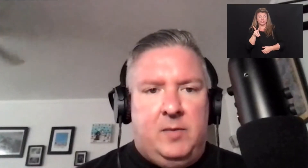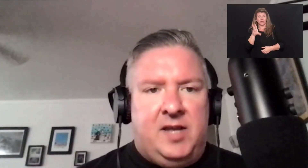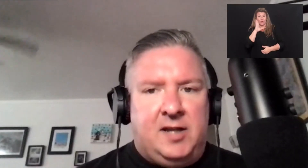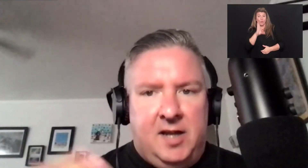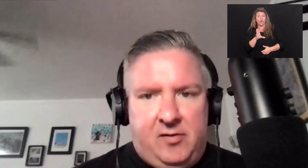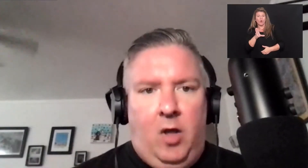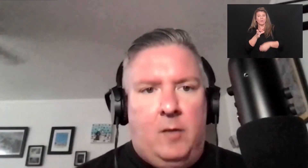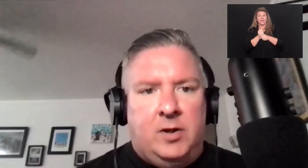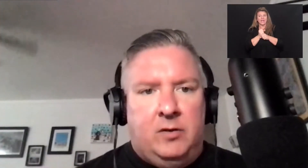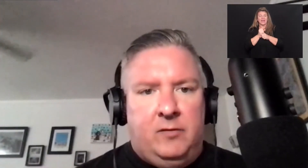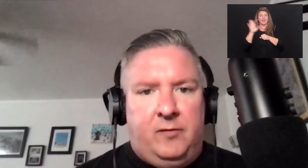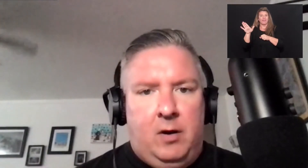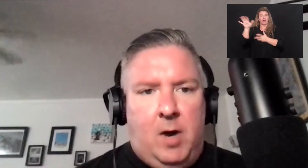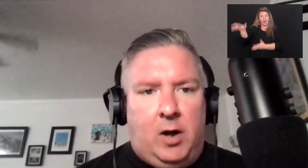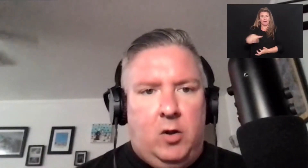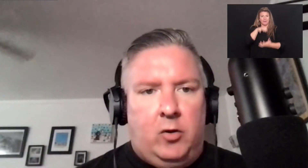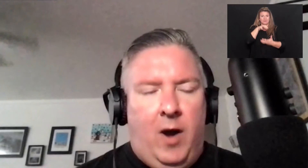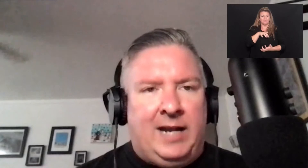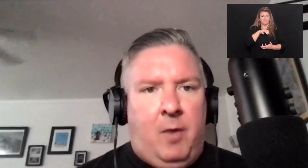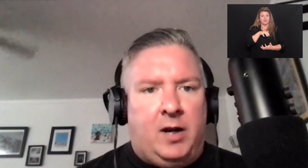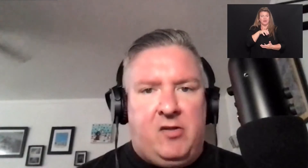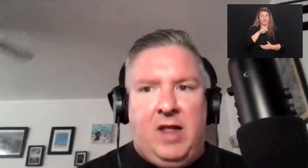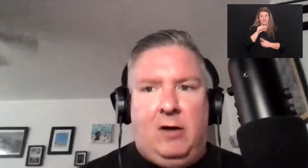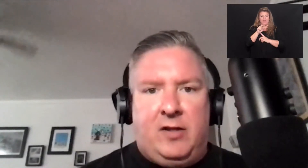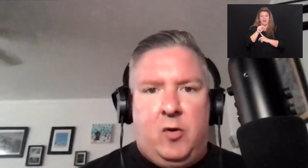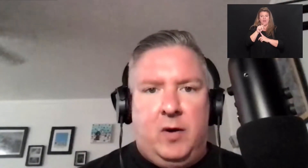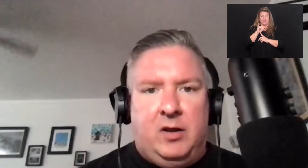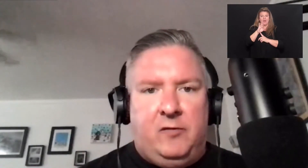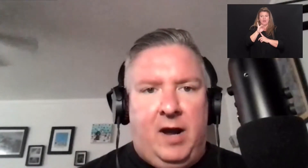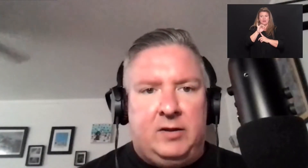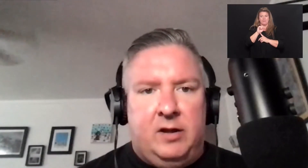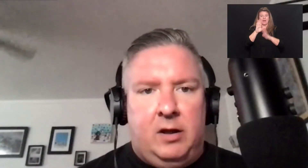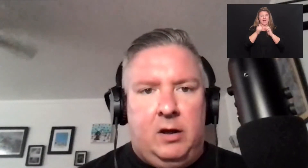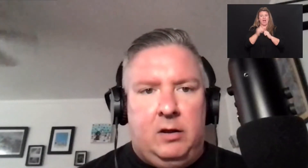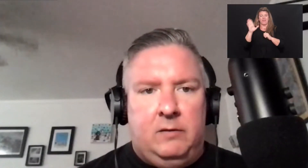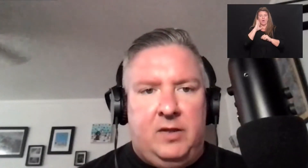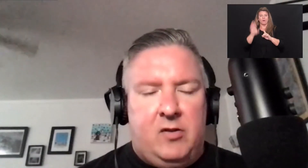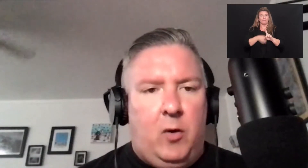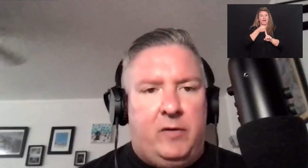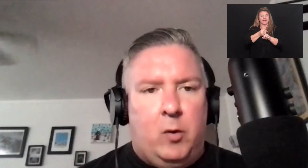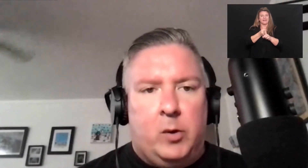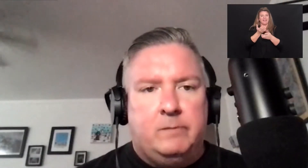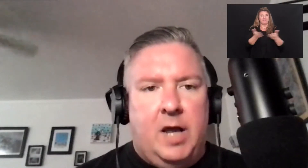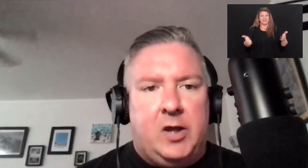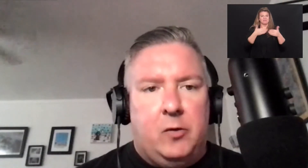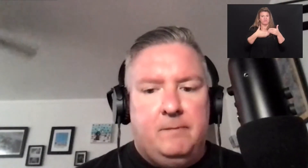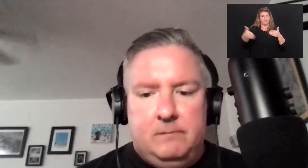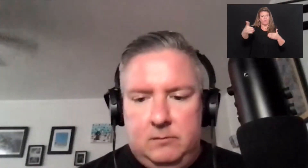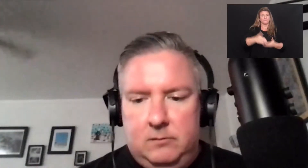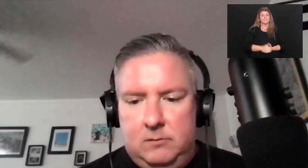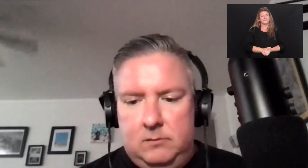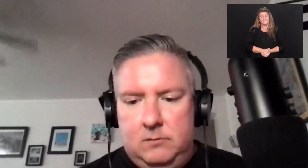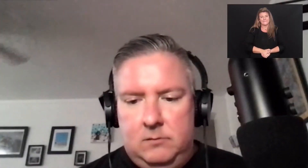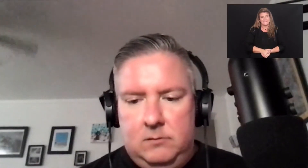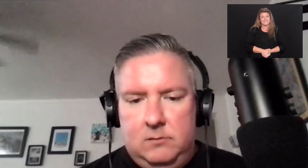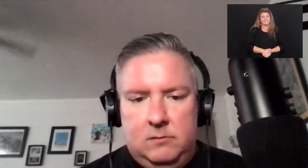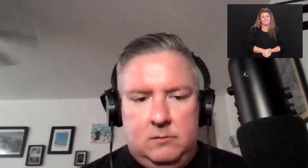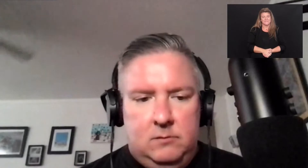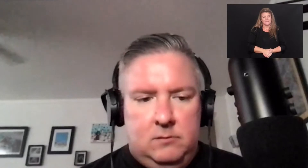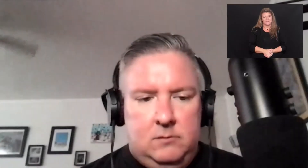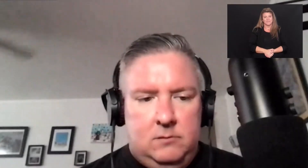going to be getting its allotment of monoclonal antibodies and how that's going to affect things going forward. Thank you.